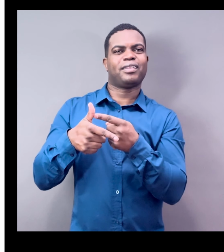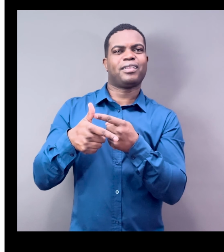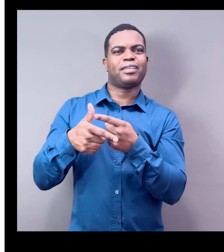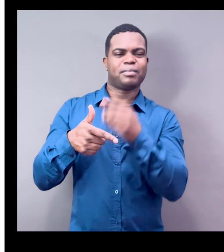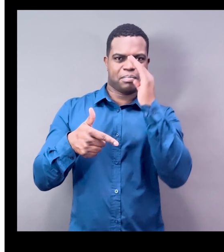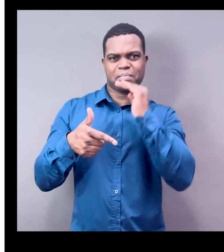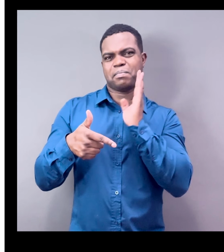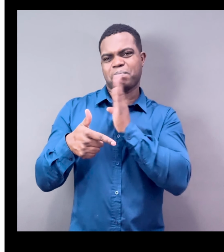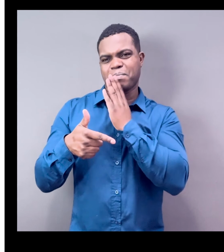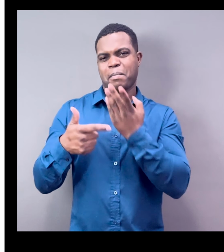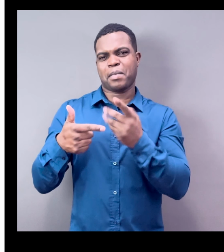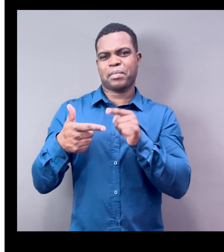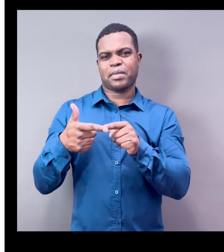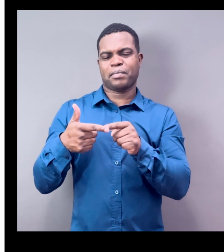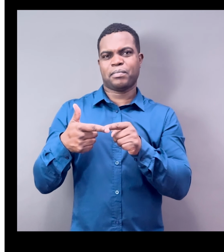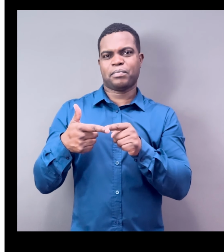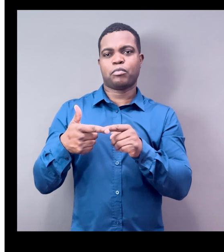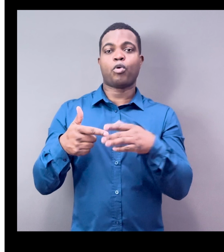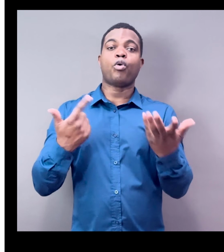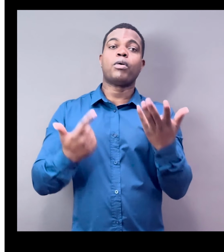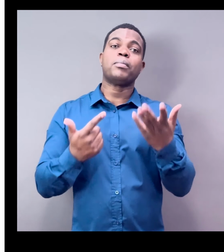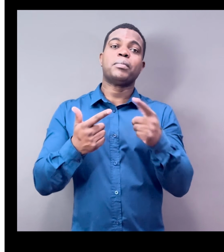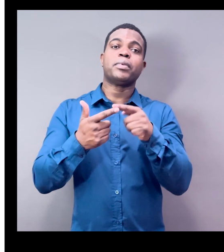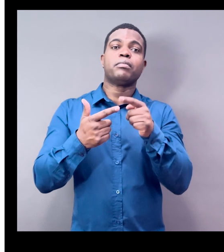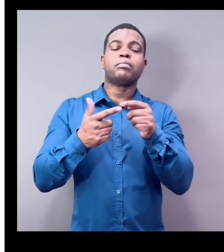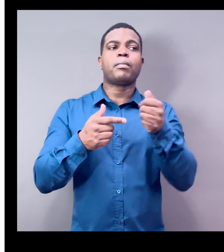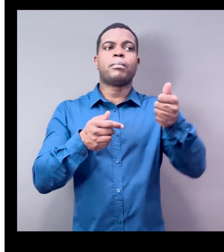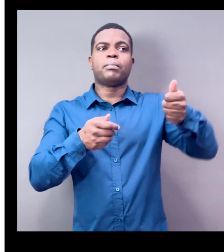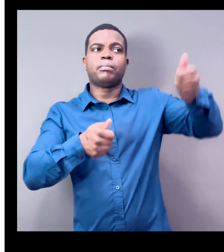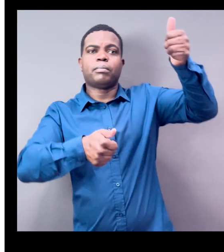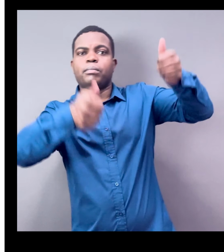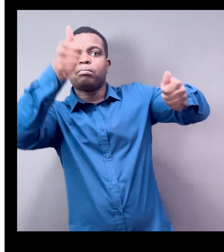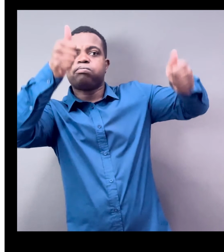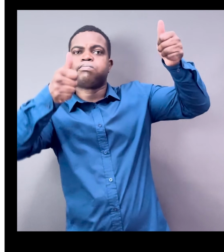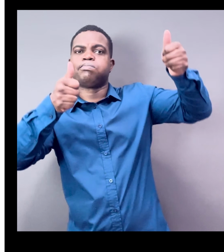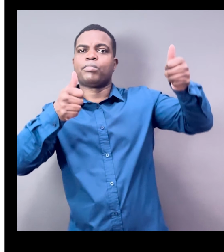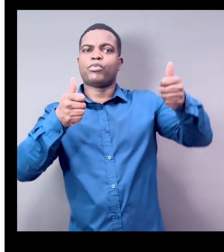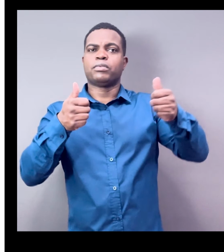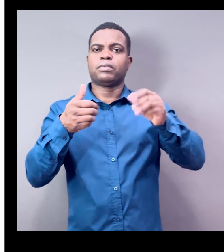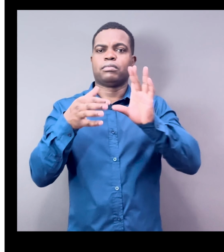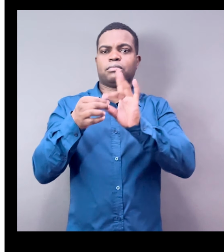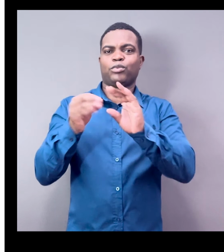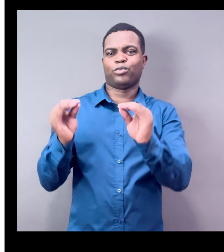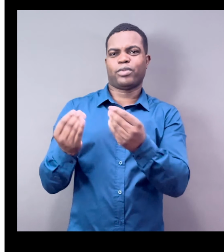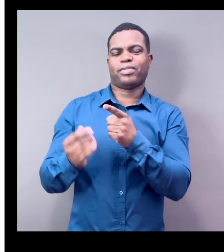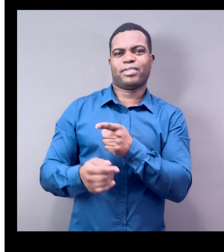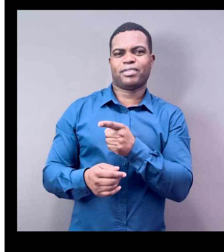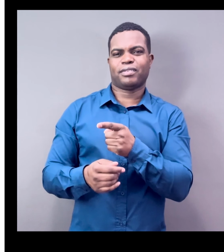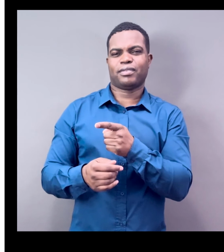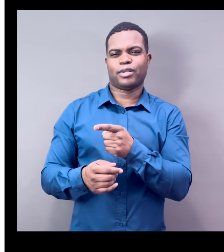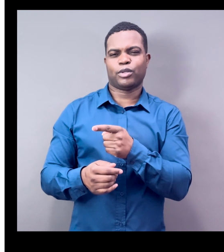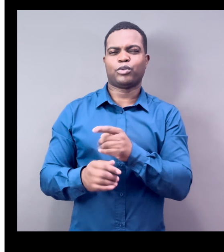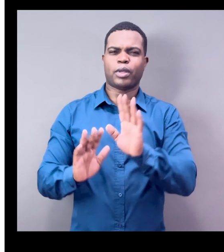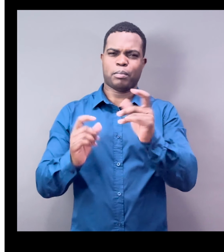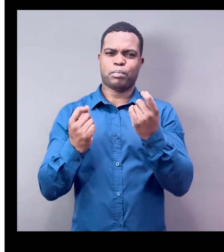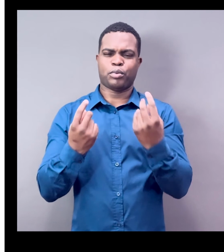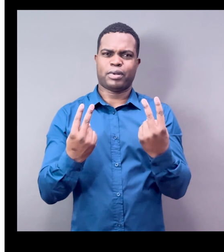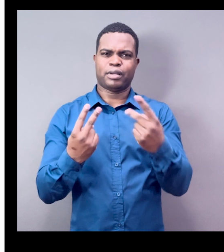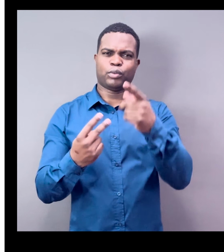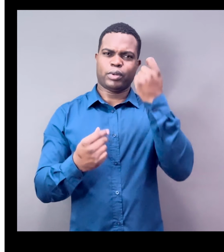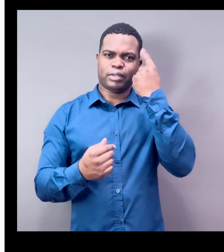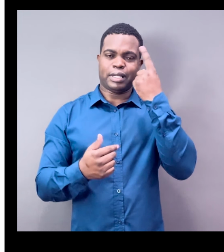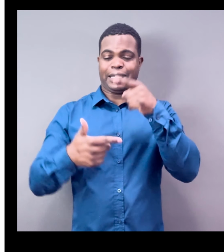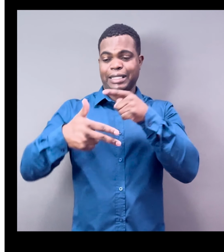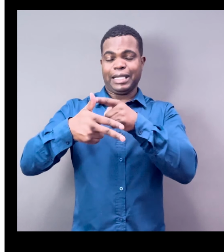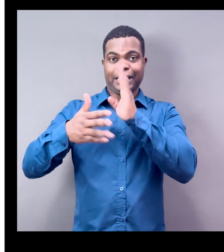these youths. It could be the bosses of these youths. So it is important to